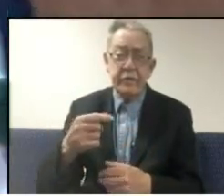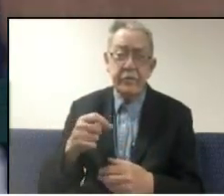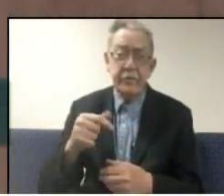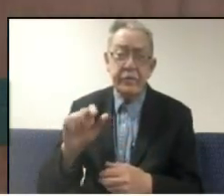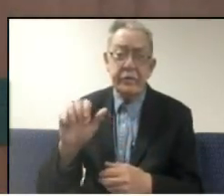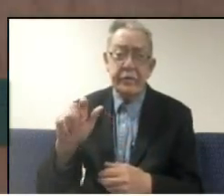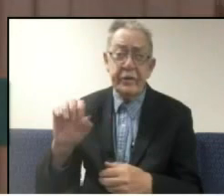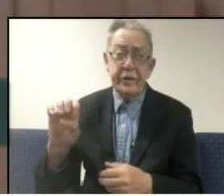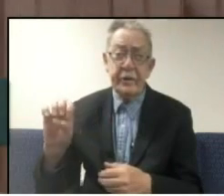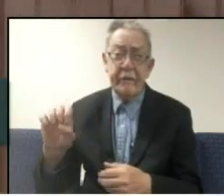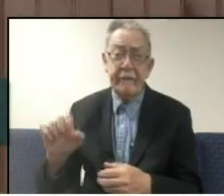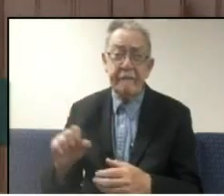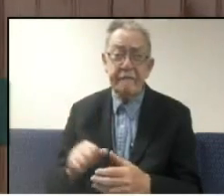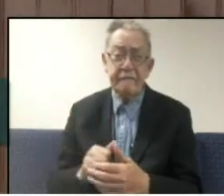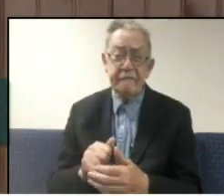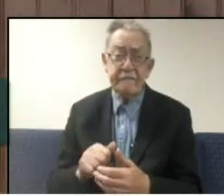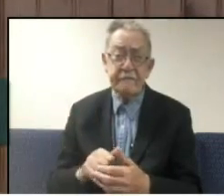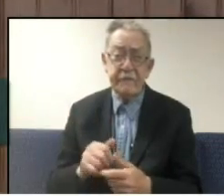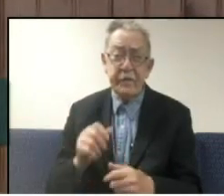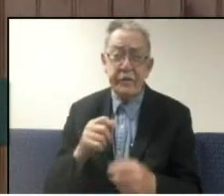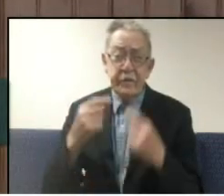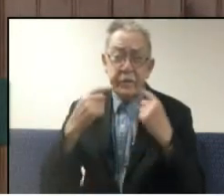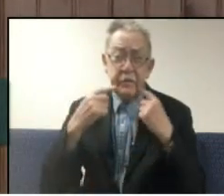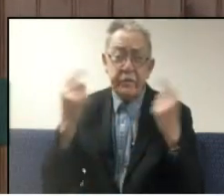everyone marveled.